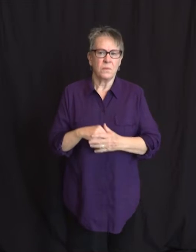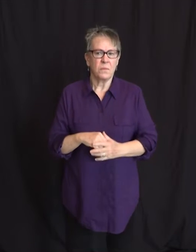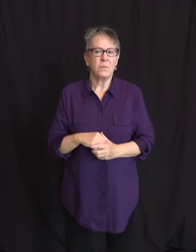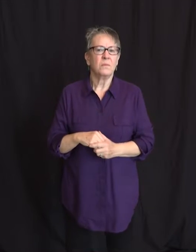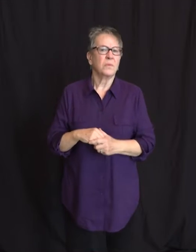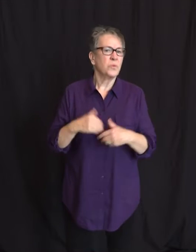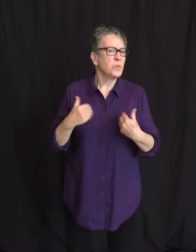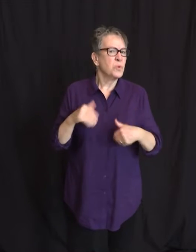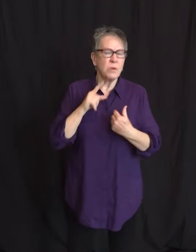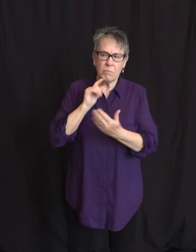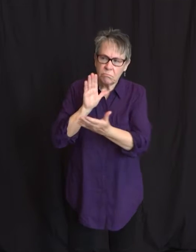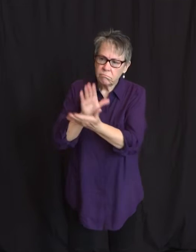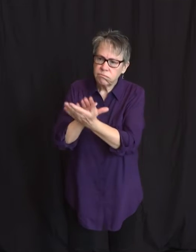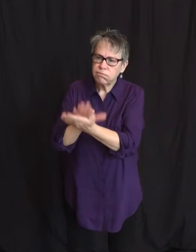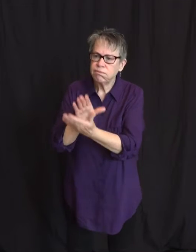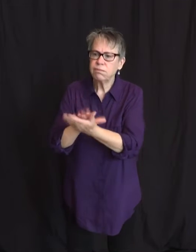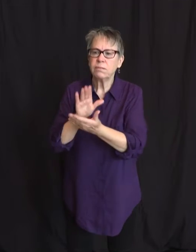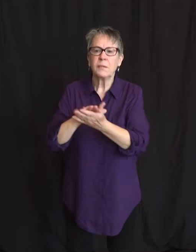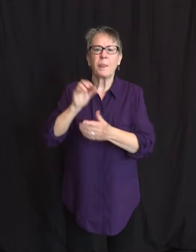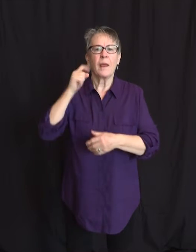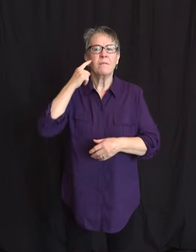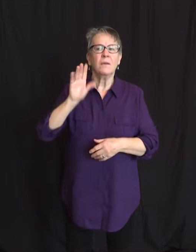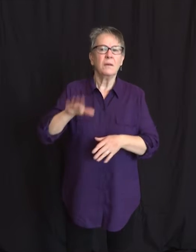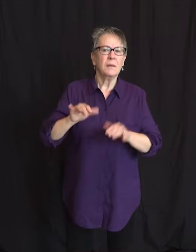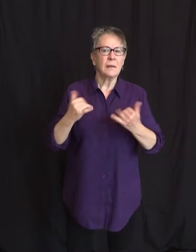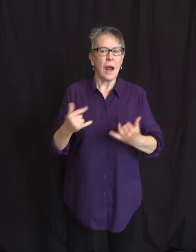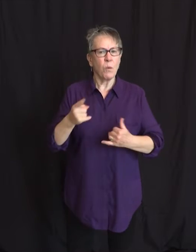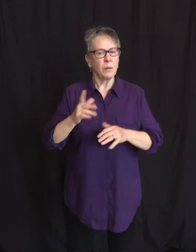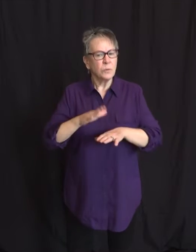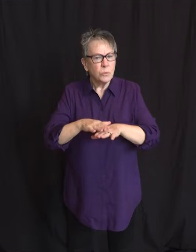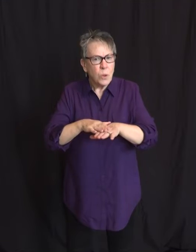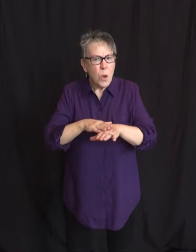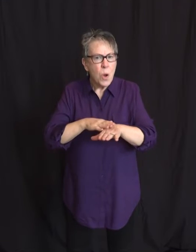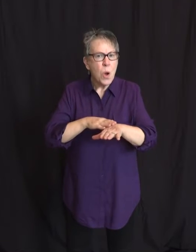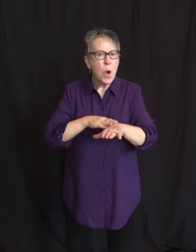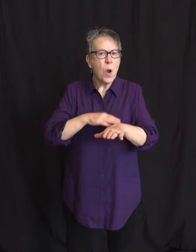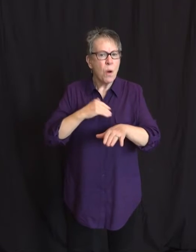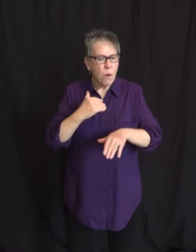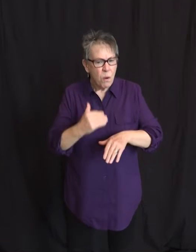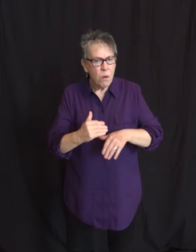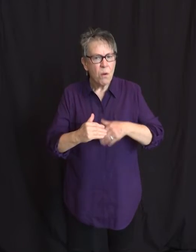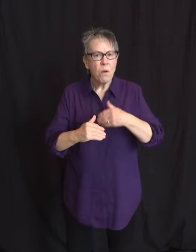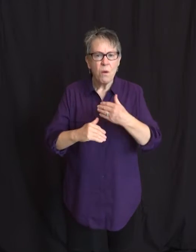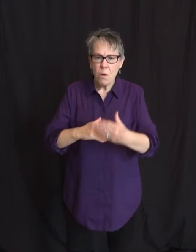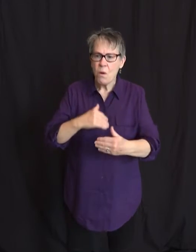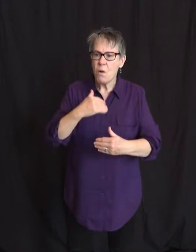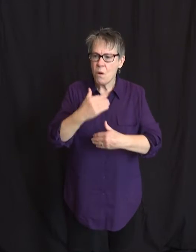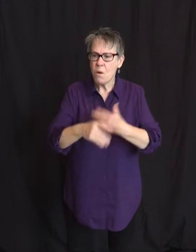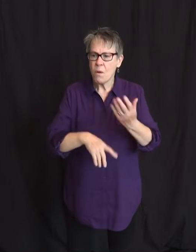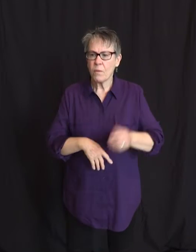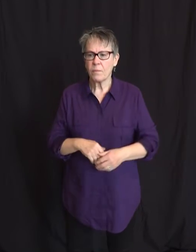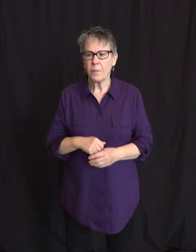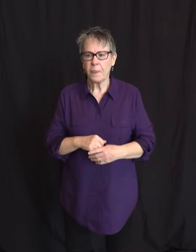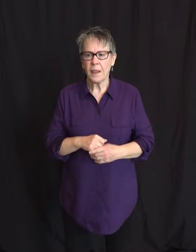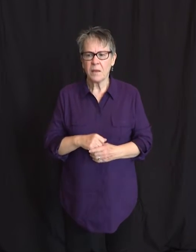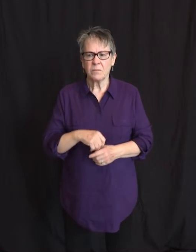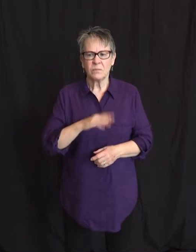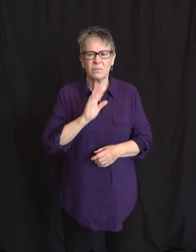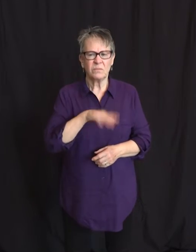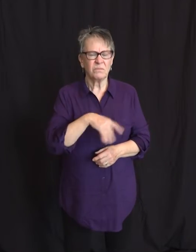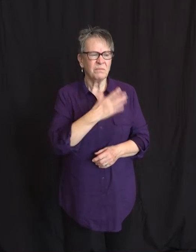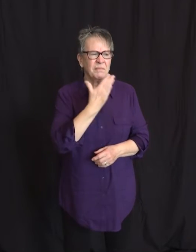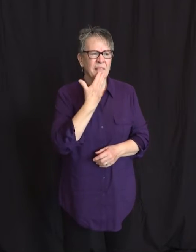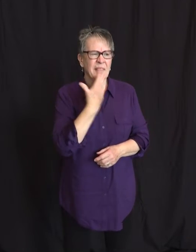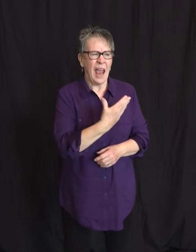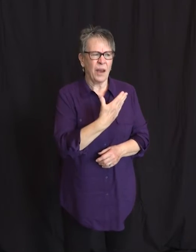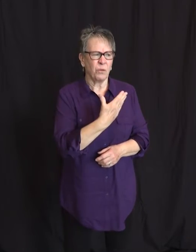that. Thank you, Sheila, and thank you for everything you're doing. And you look at what we've got in terms of rental relief